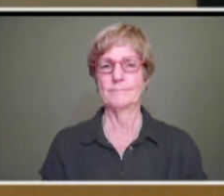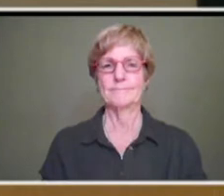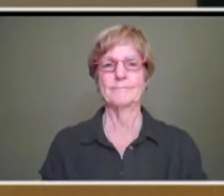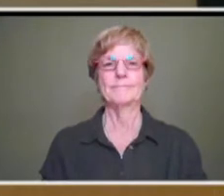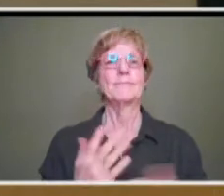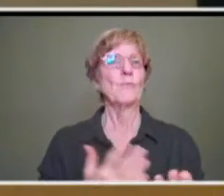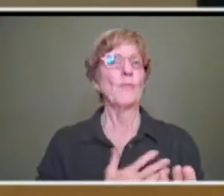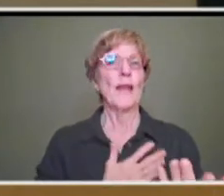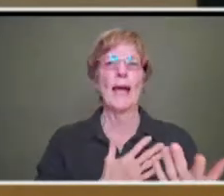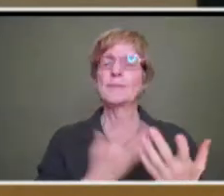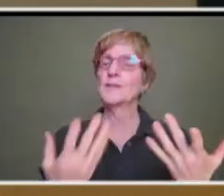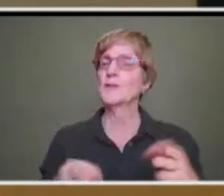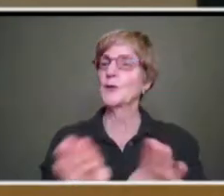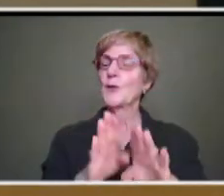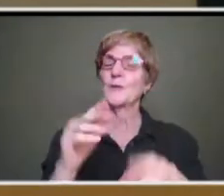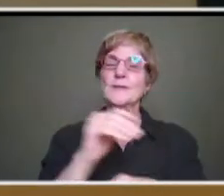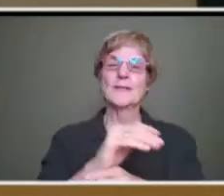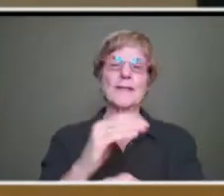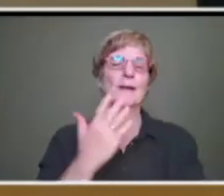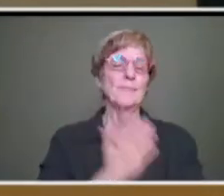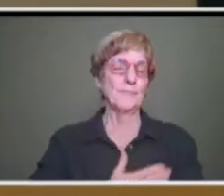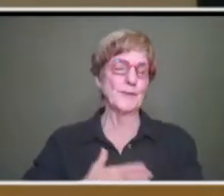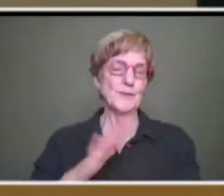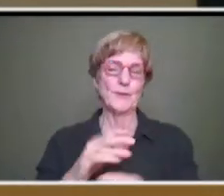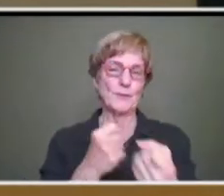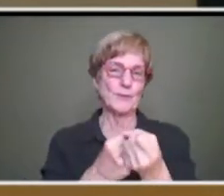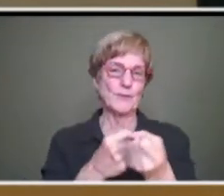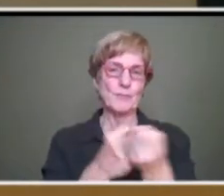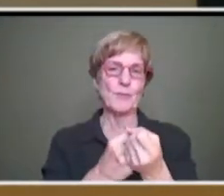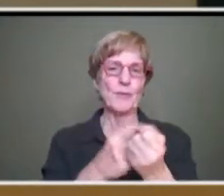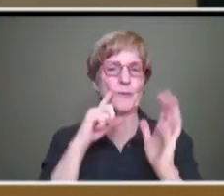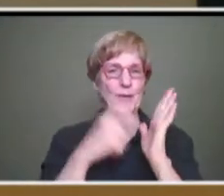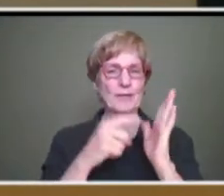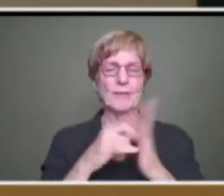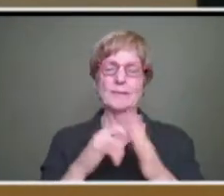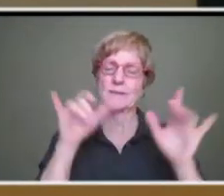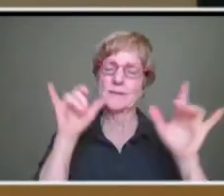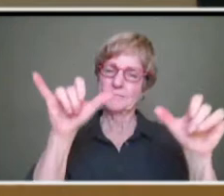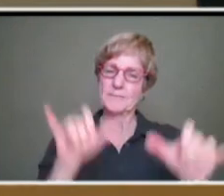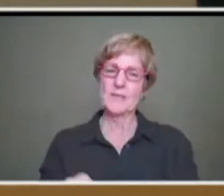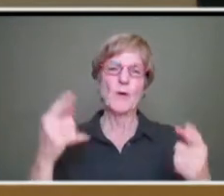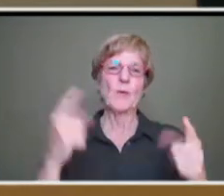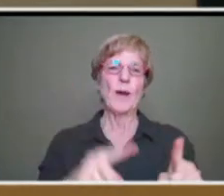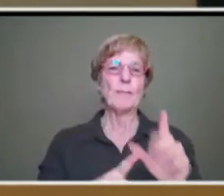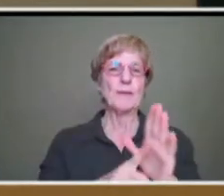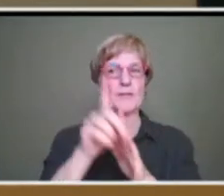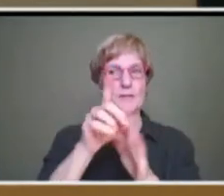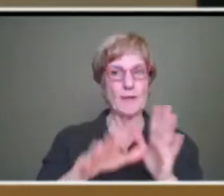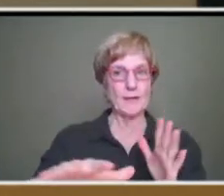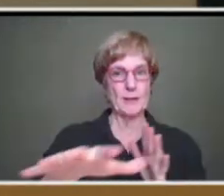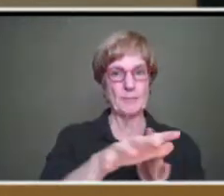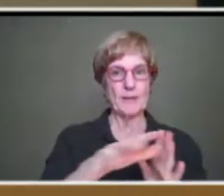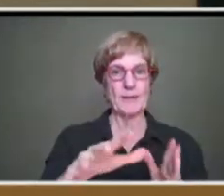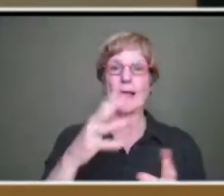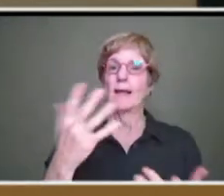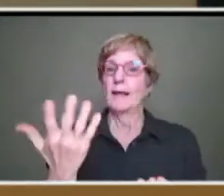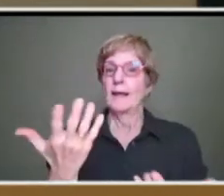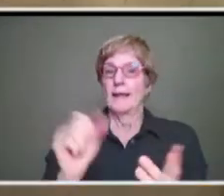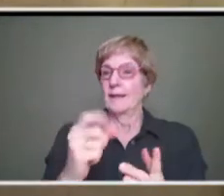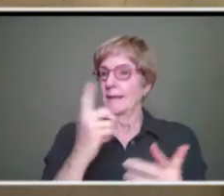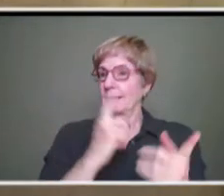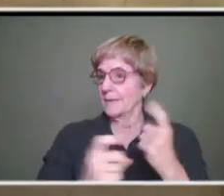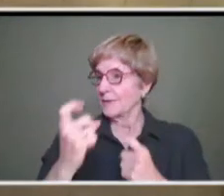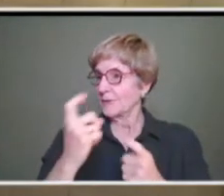happy to close out the night we appreciate the staff support on this and the recognition that this is consistent with what's happening in the development area and with that I'm happy to answer any